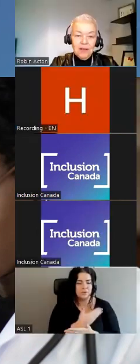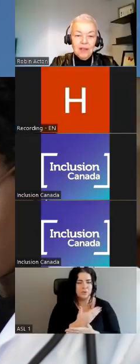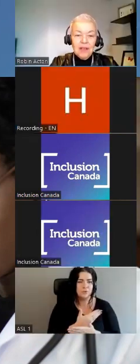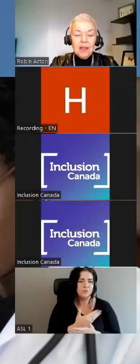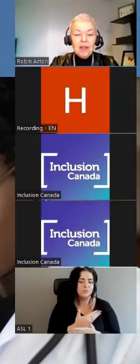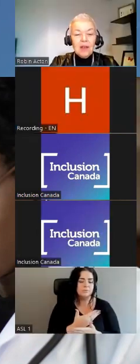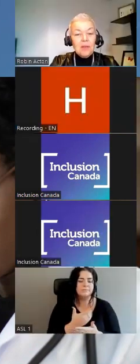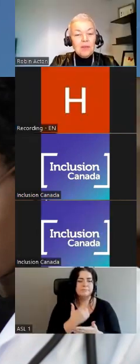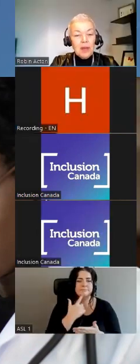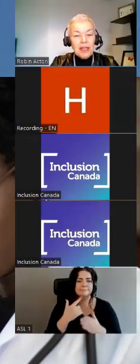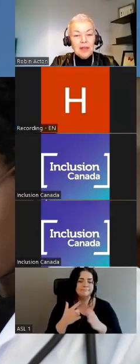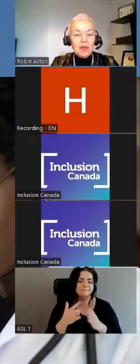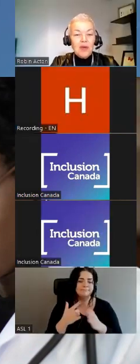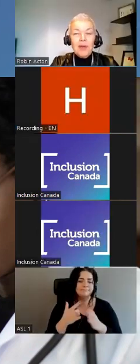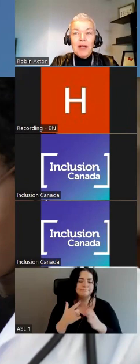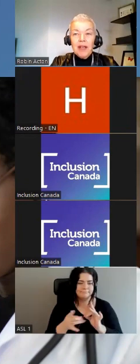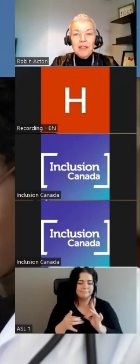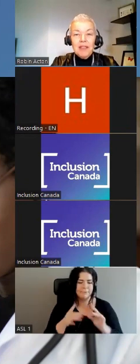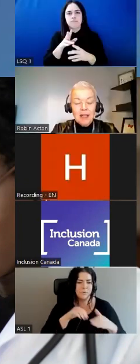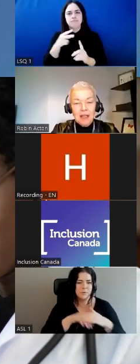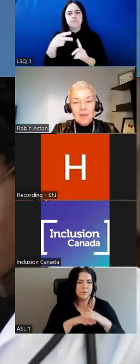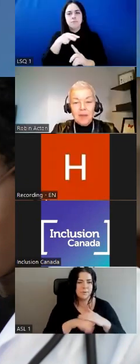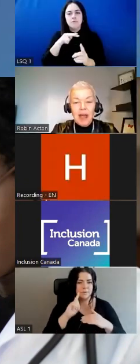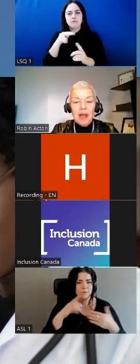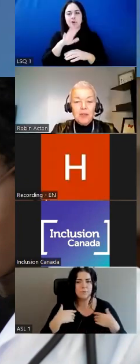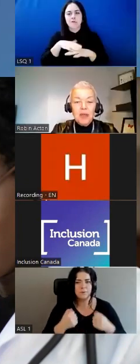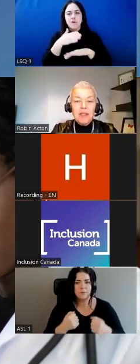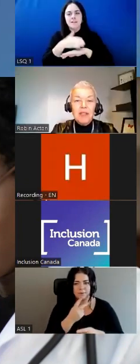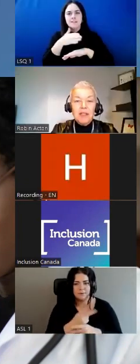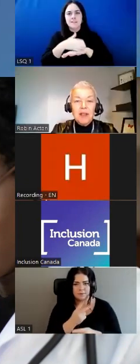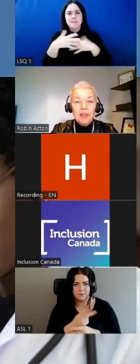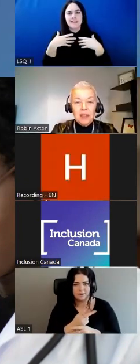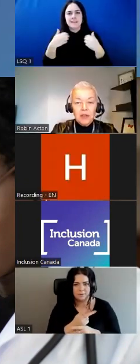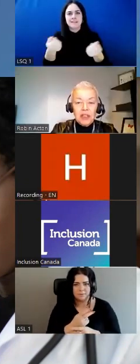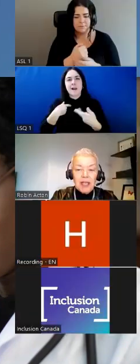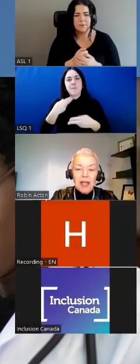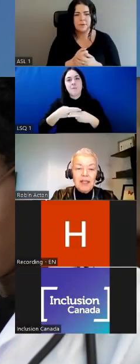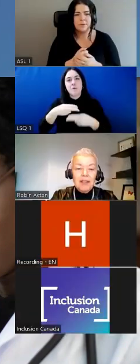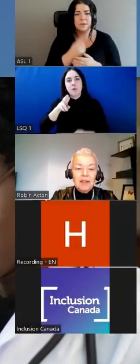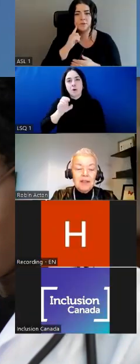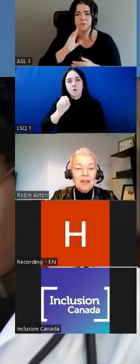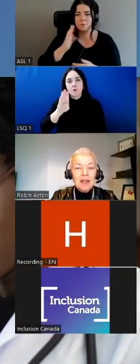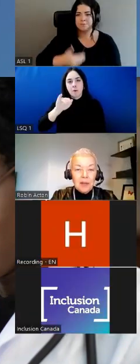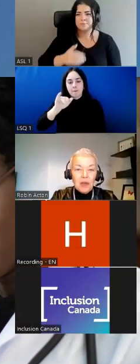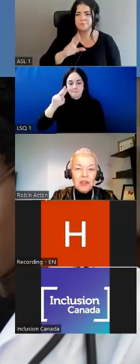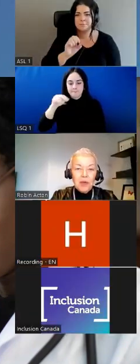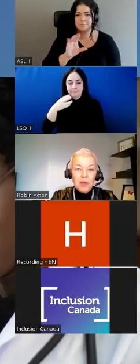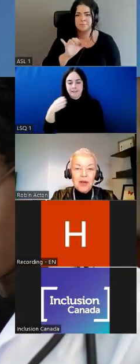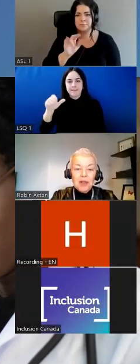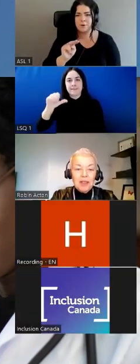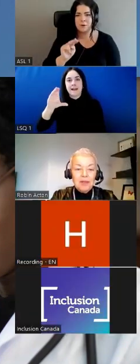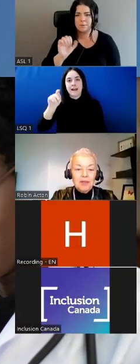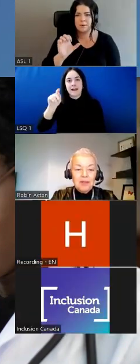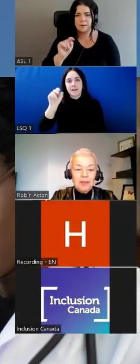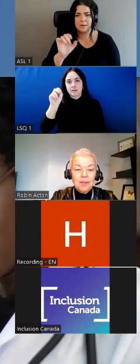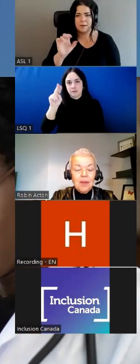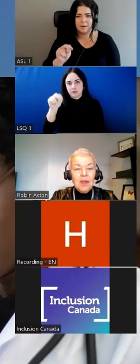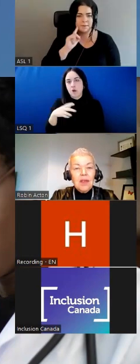healthcare. My name is Robin Acton, and I am the past president of Inclusion Canada. I am also a